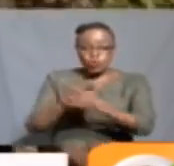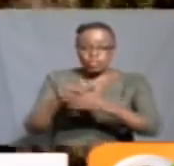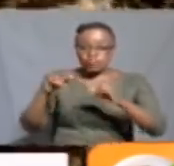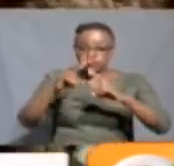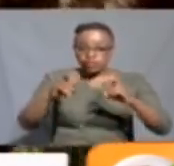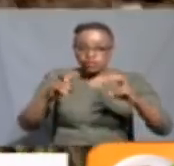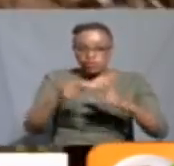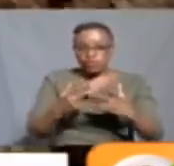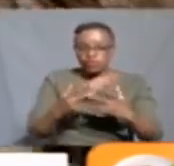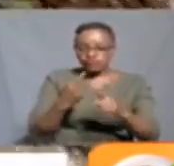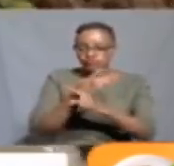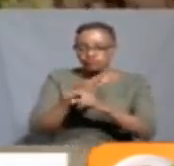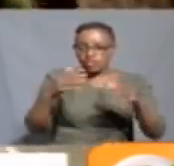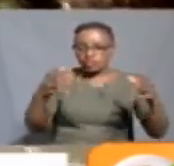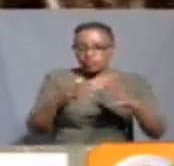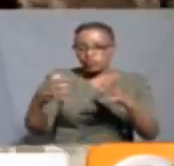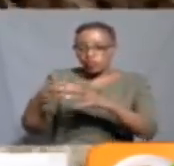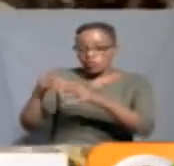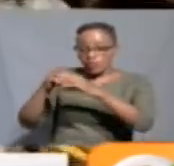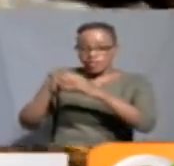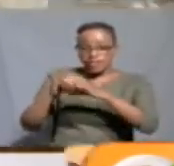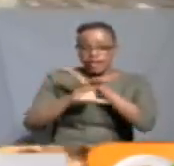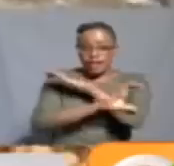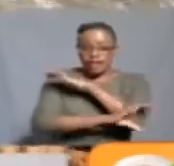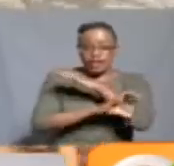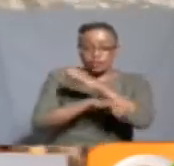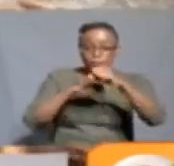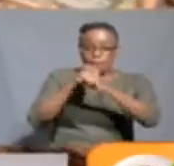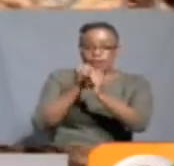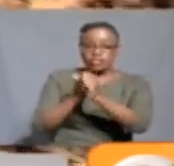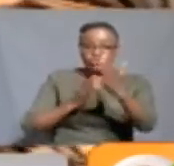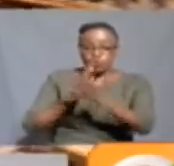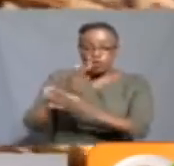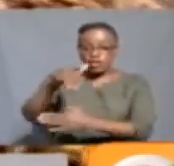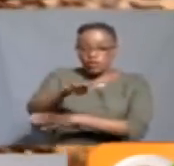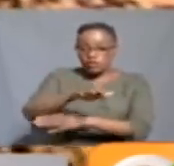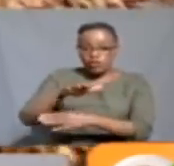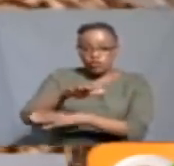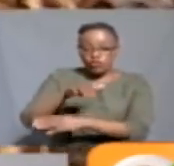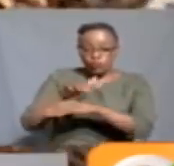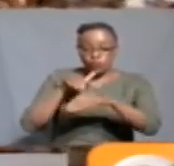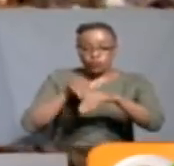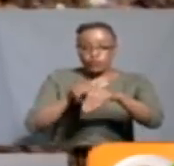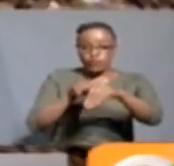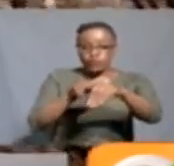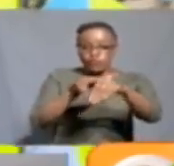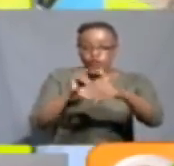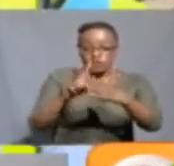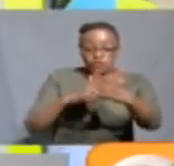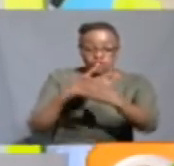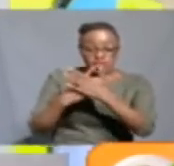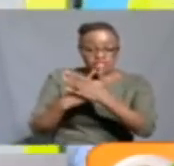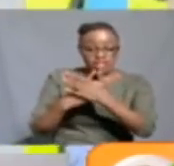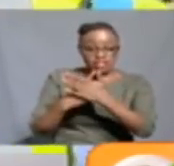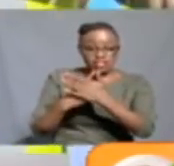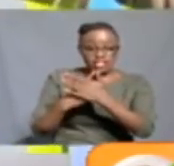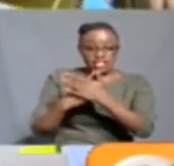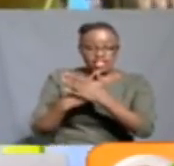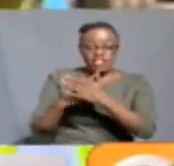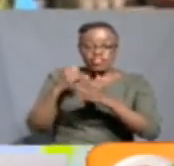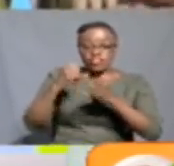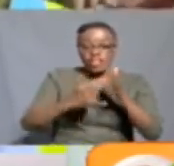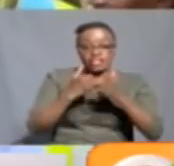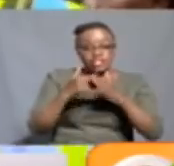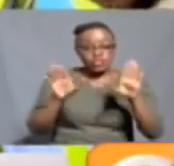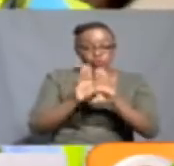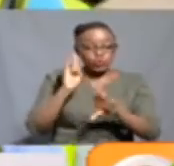inspect facilities across the country to ensure environmental compliance, failure to which the industries